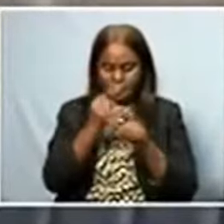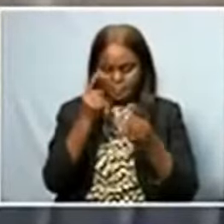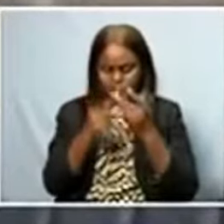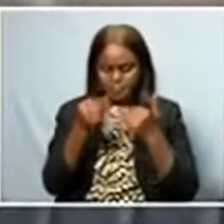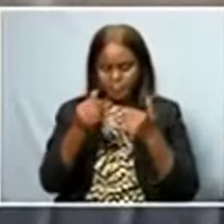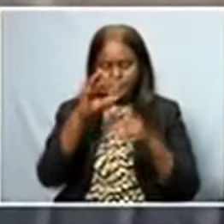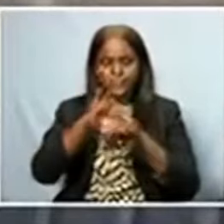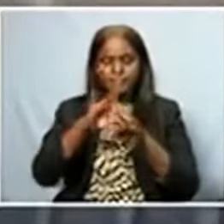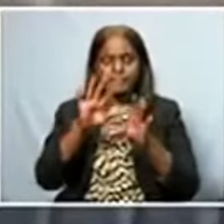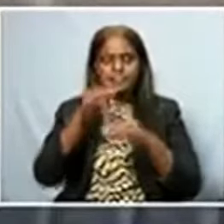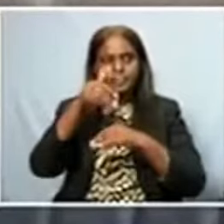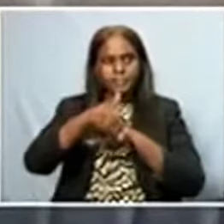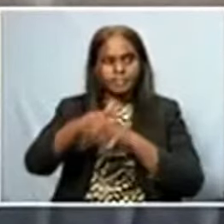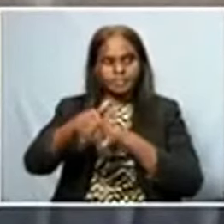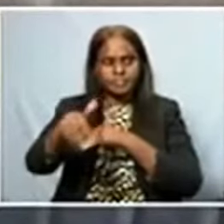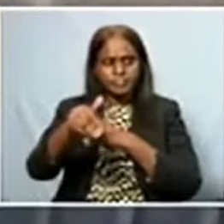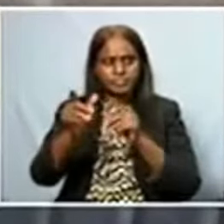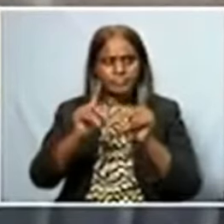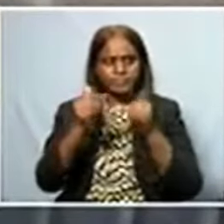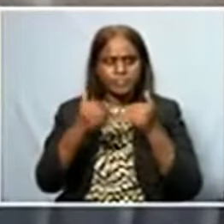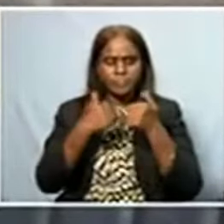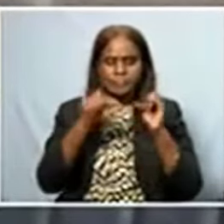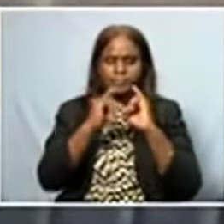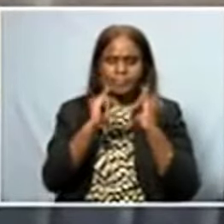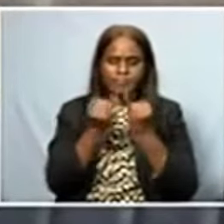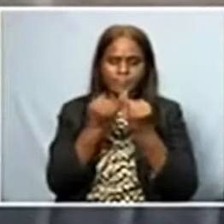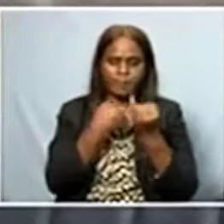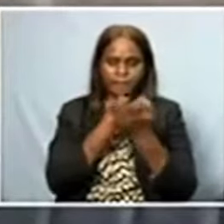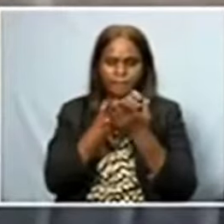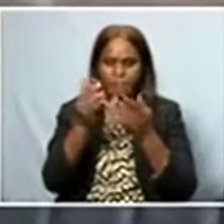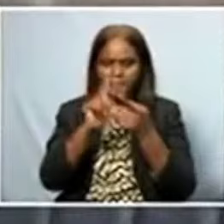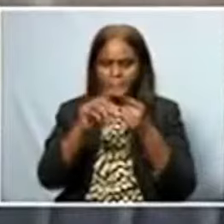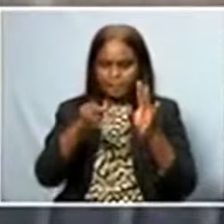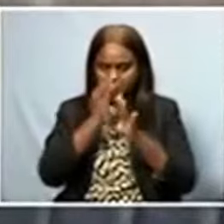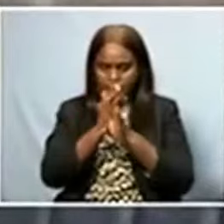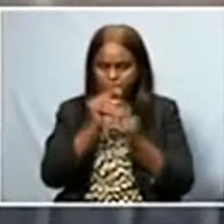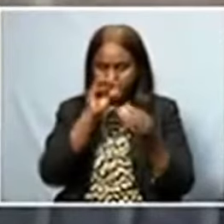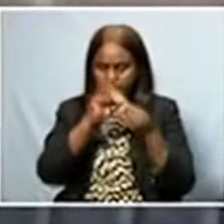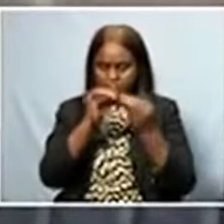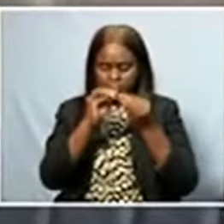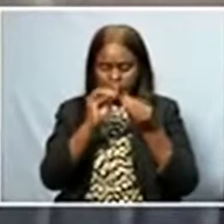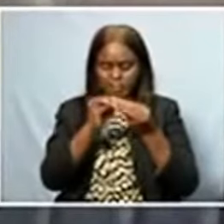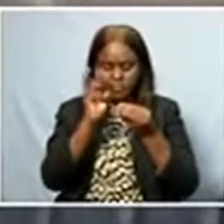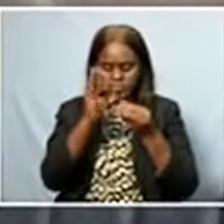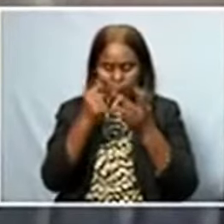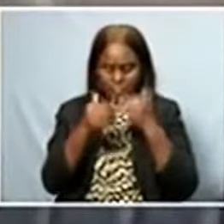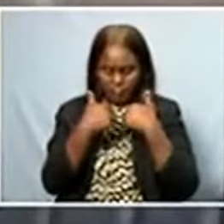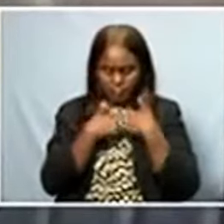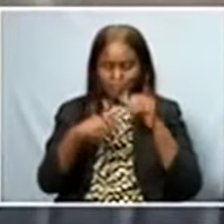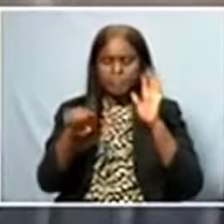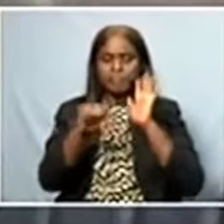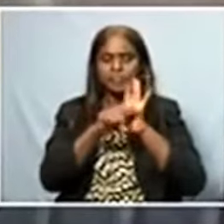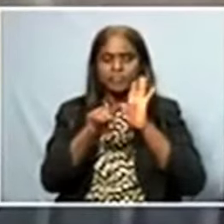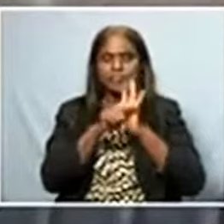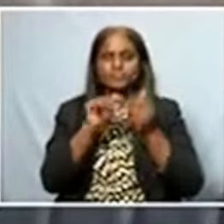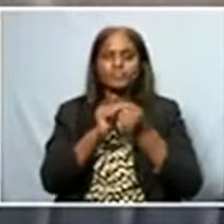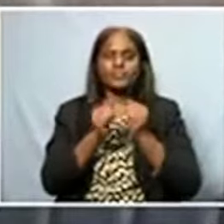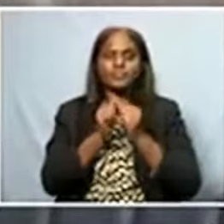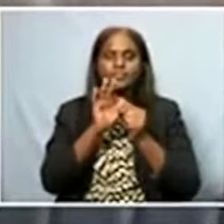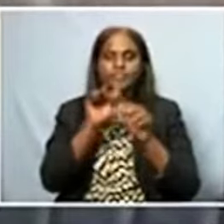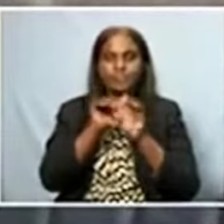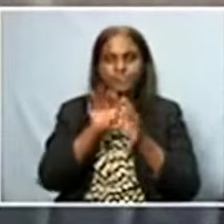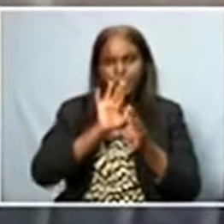voter registration, where the institution has failed to meet the targets, will have a negative impact